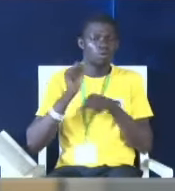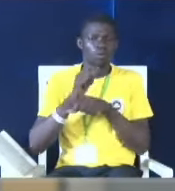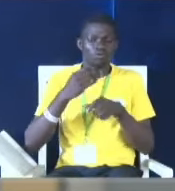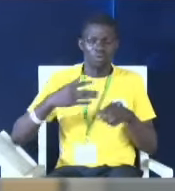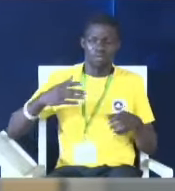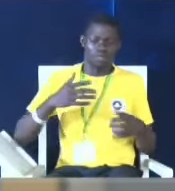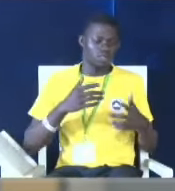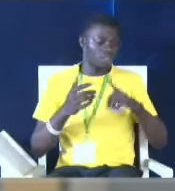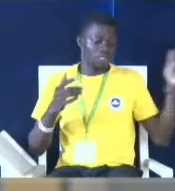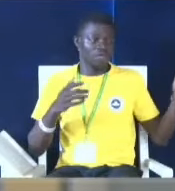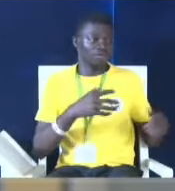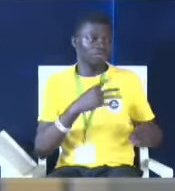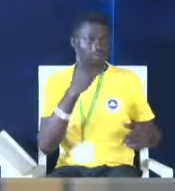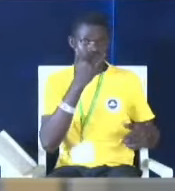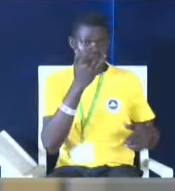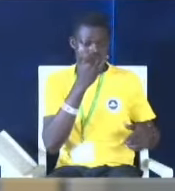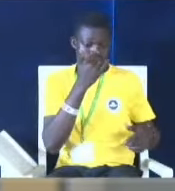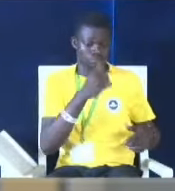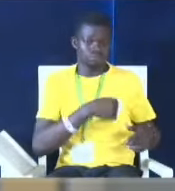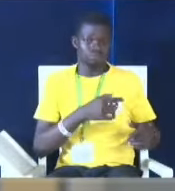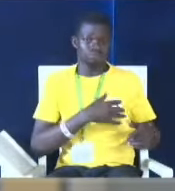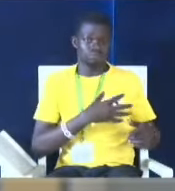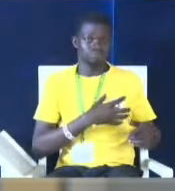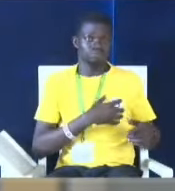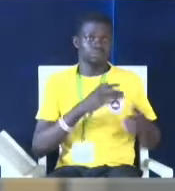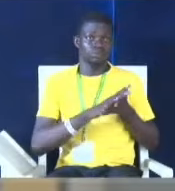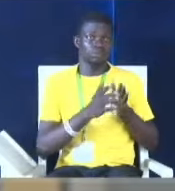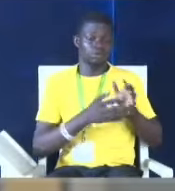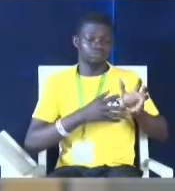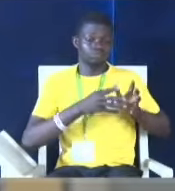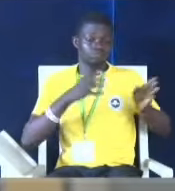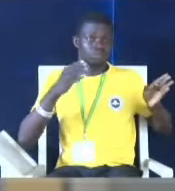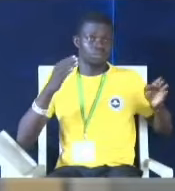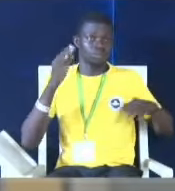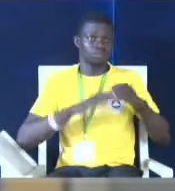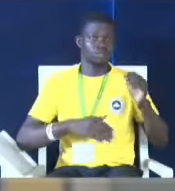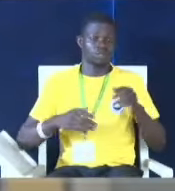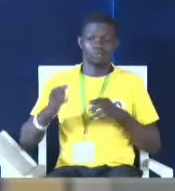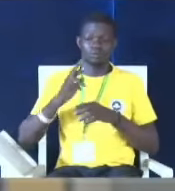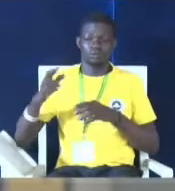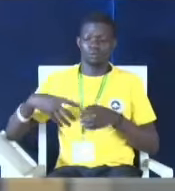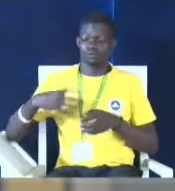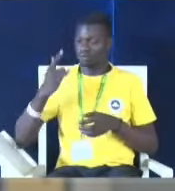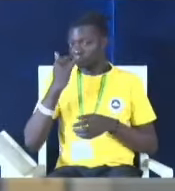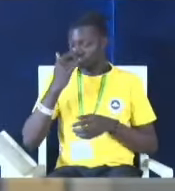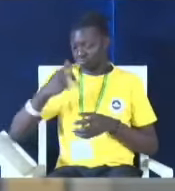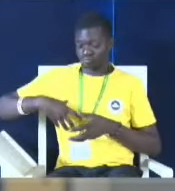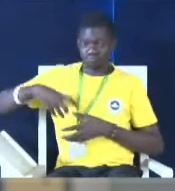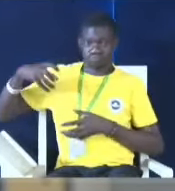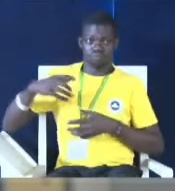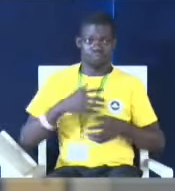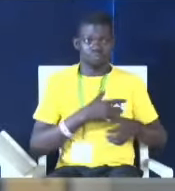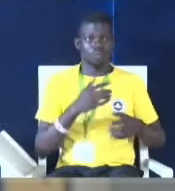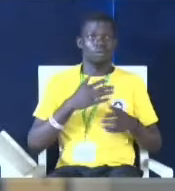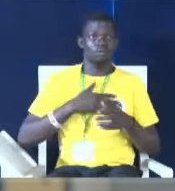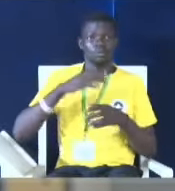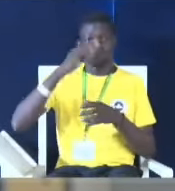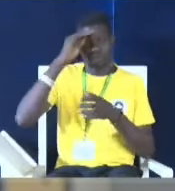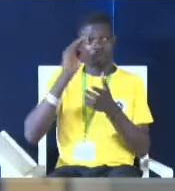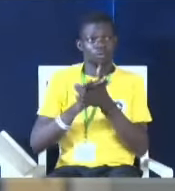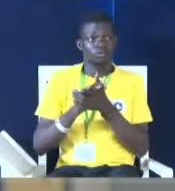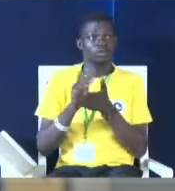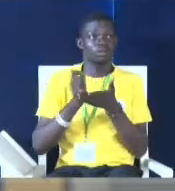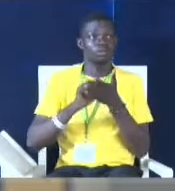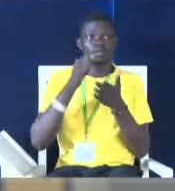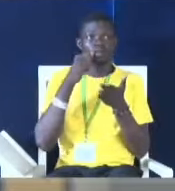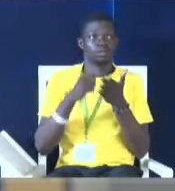some times, it got 3 times bigger than the right breast. Then my husband wrote